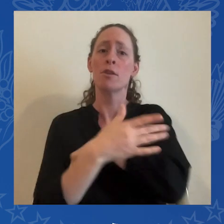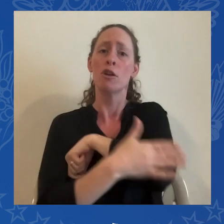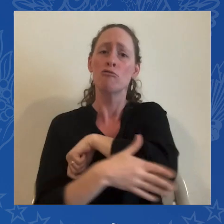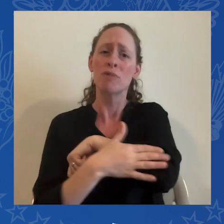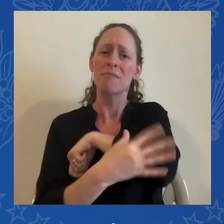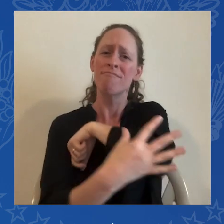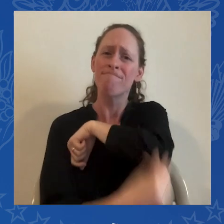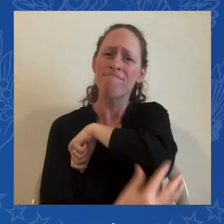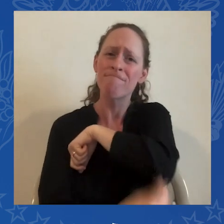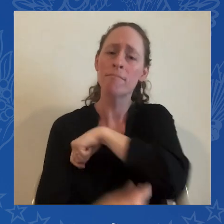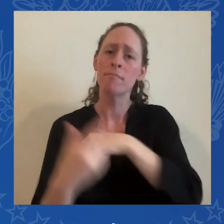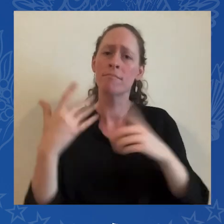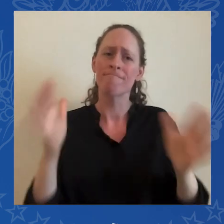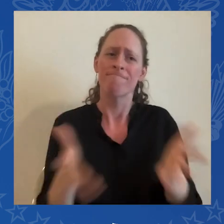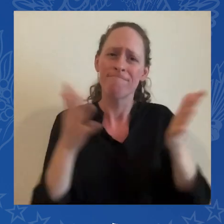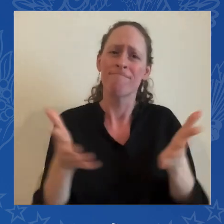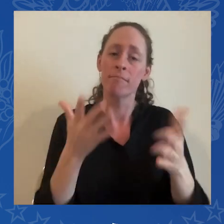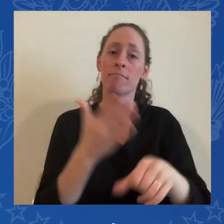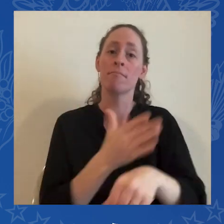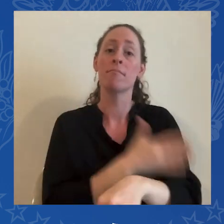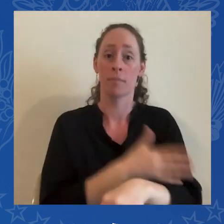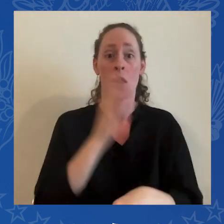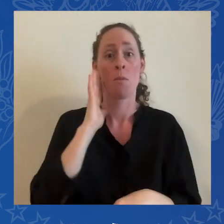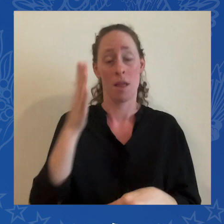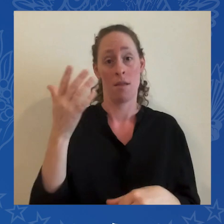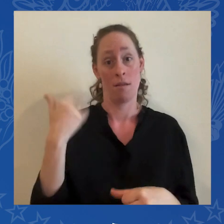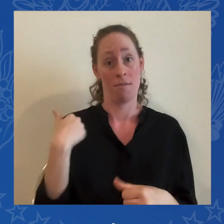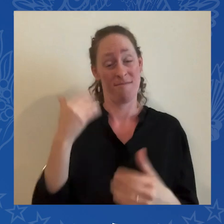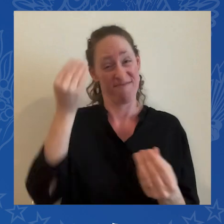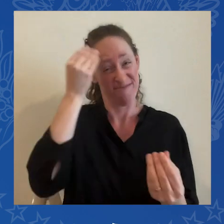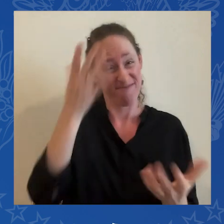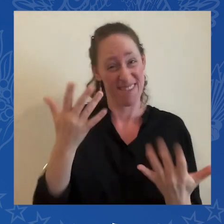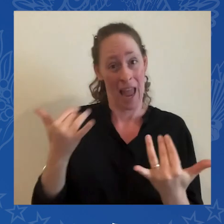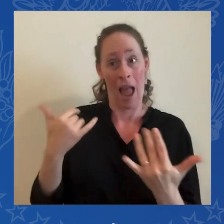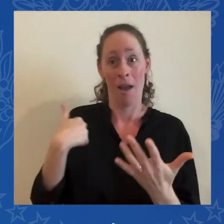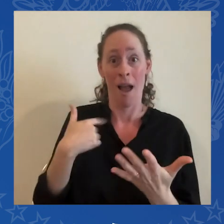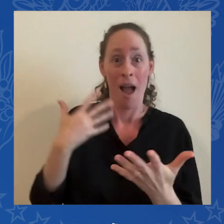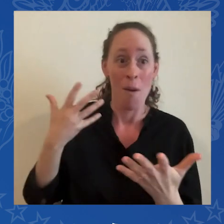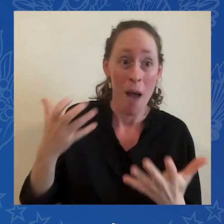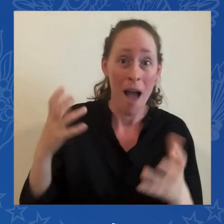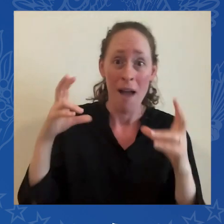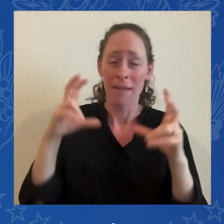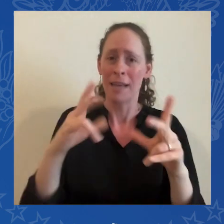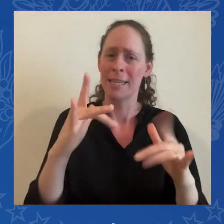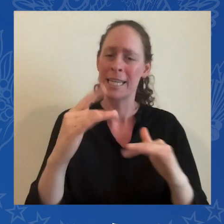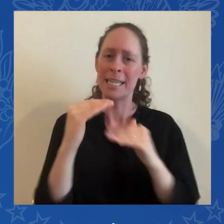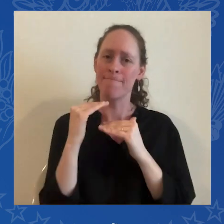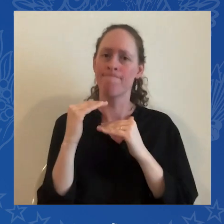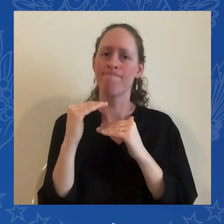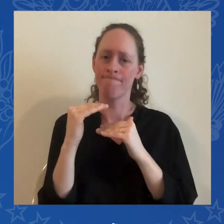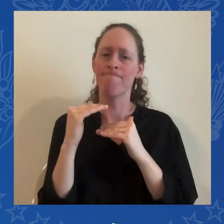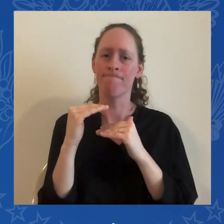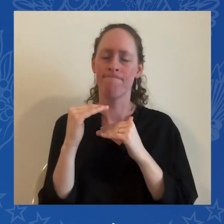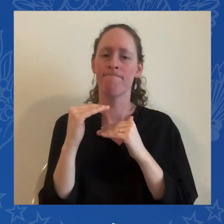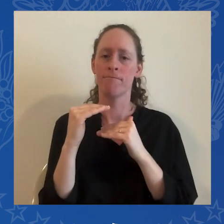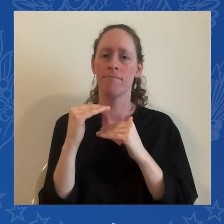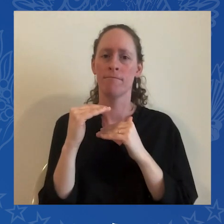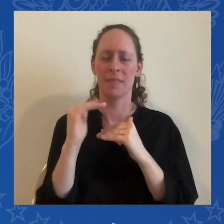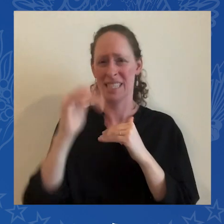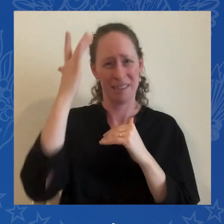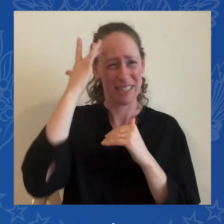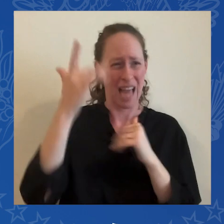and prosperity for their people, our impact is going to be limited. That's how critical this partnership